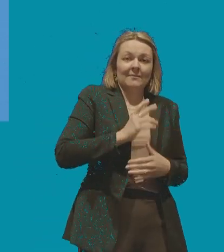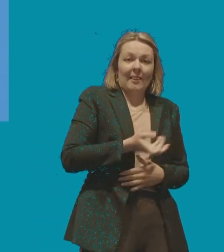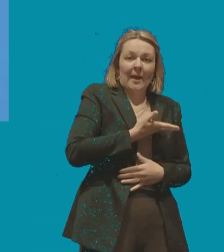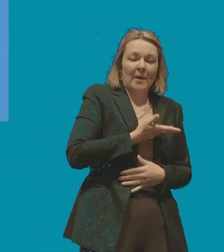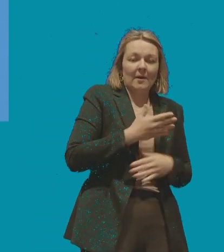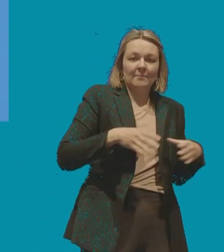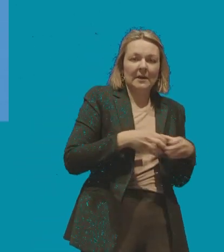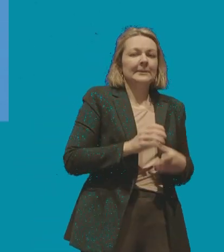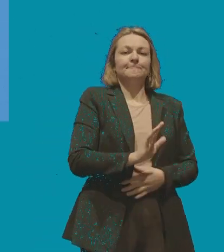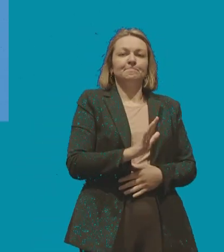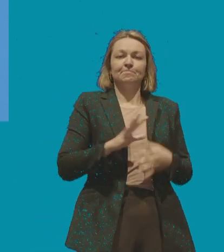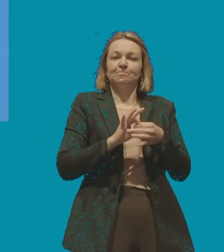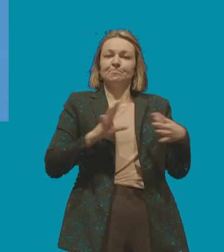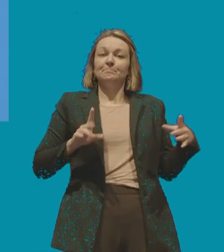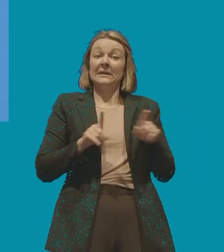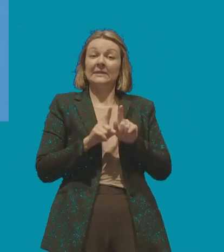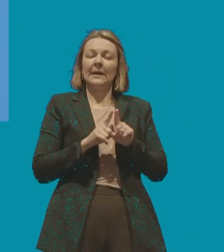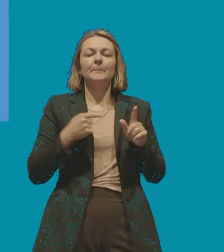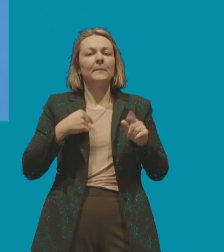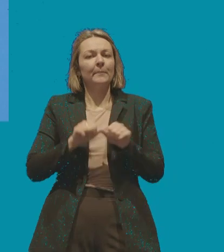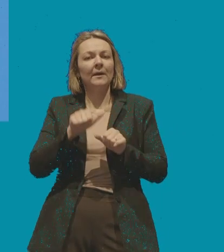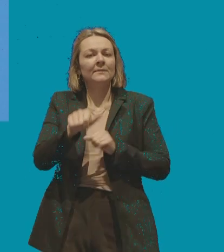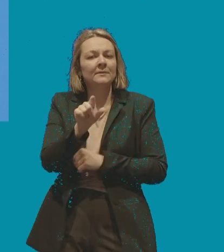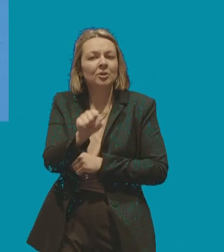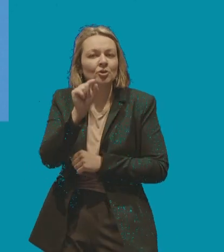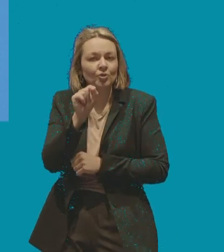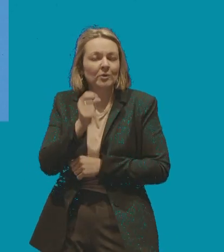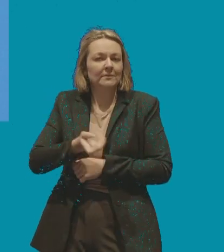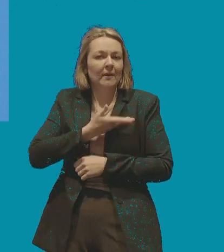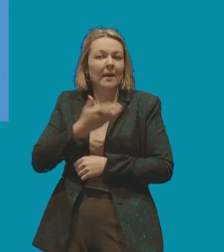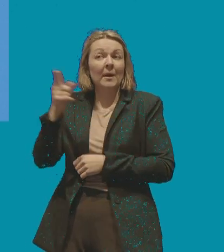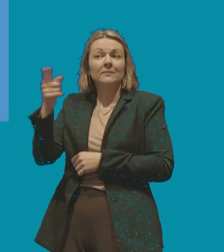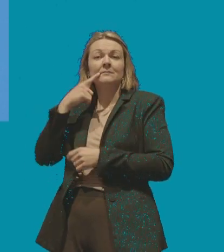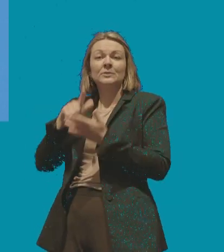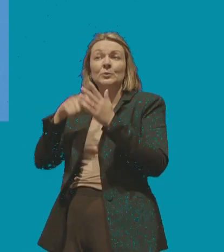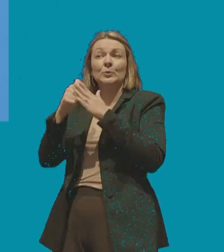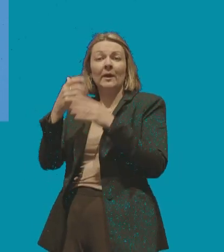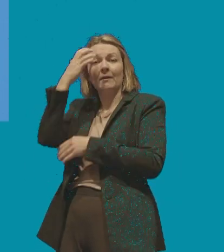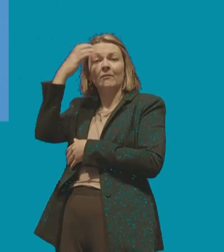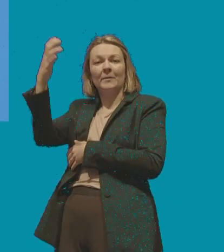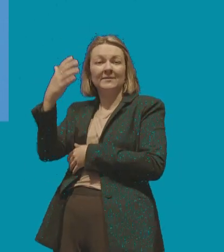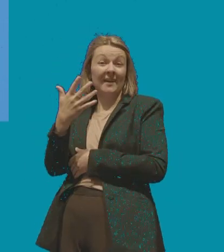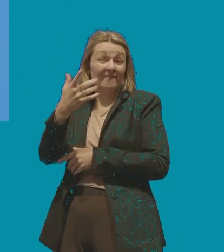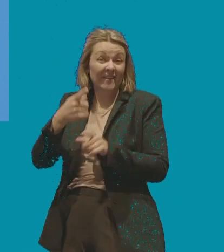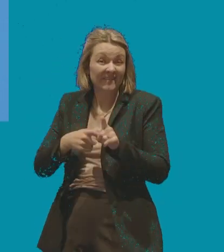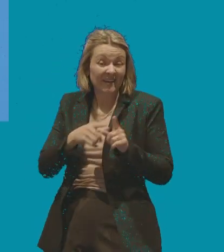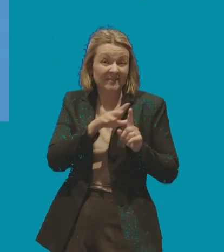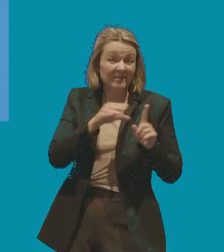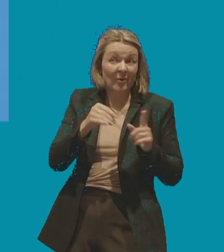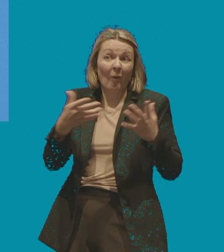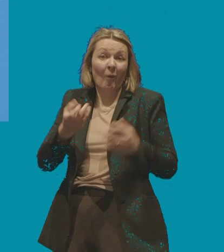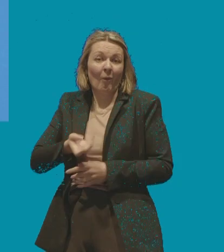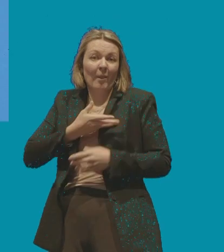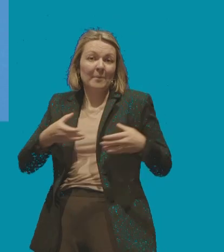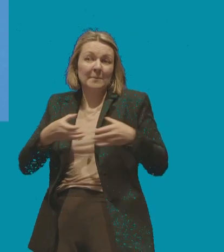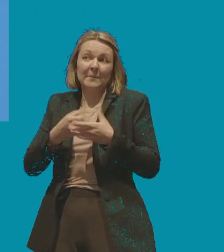But the choice at the next election will be clear in Westminster. 5 more years of the Tories, or a Labour government that will create